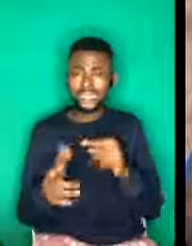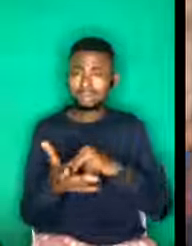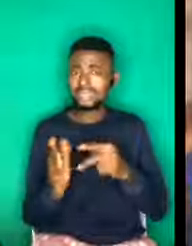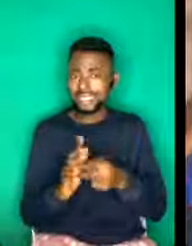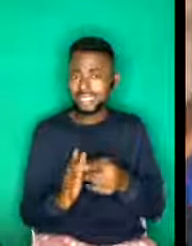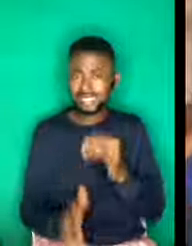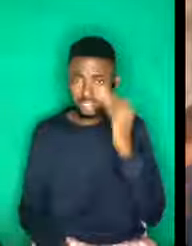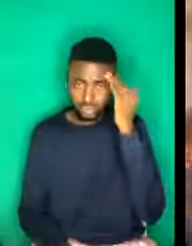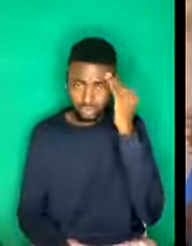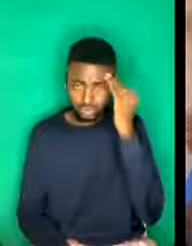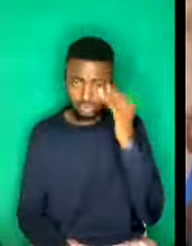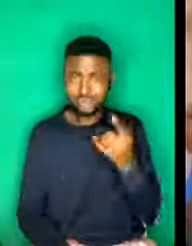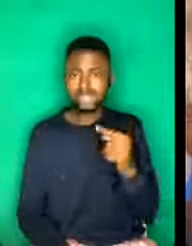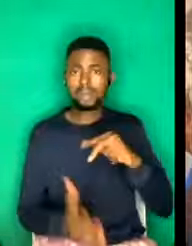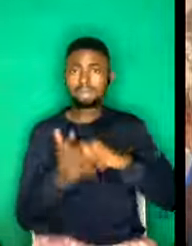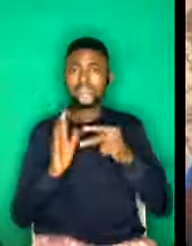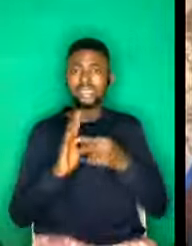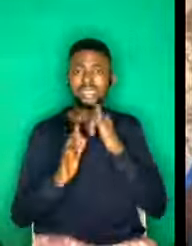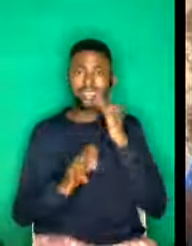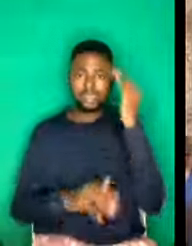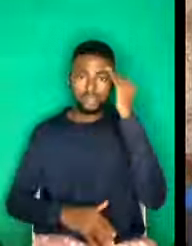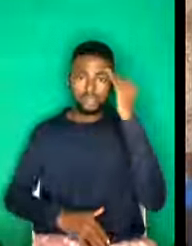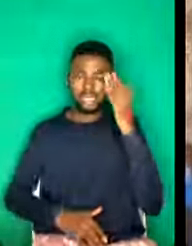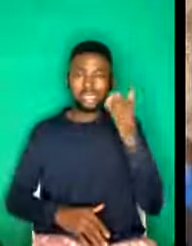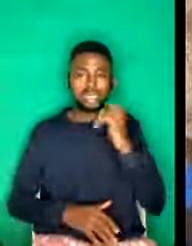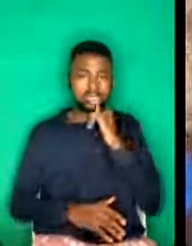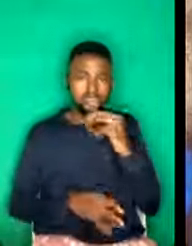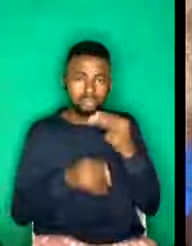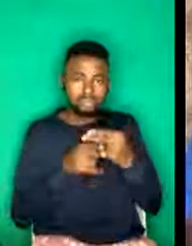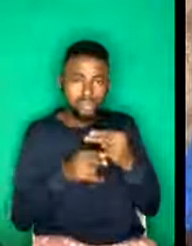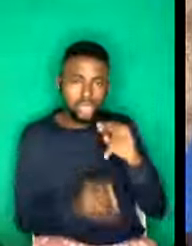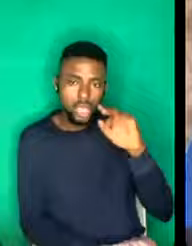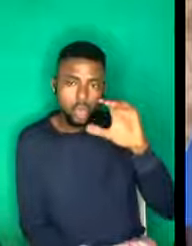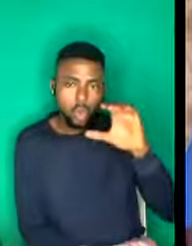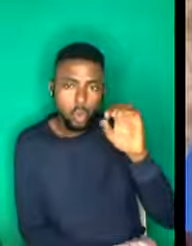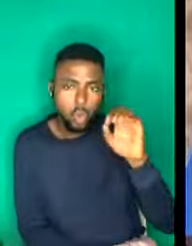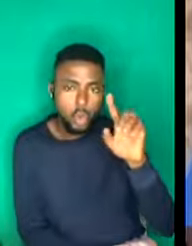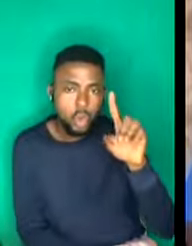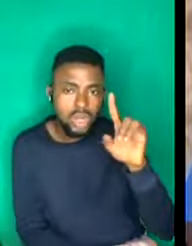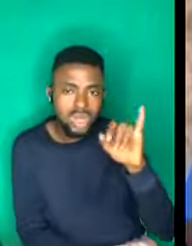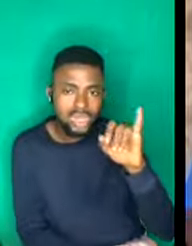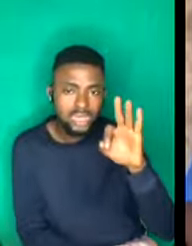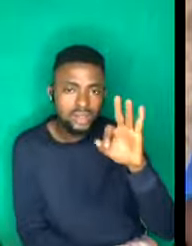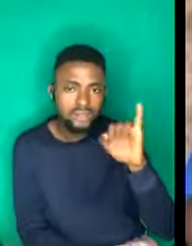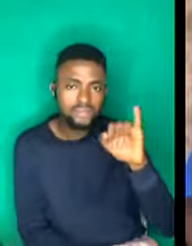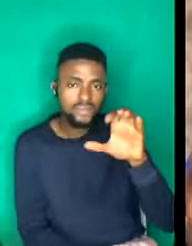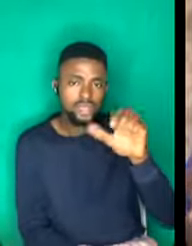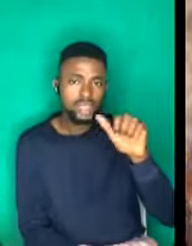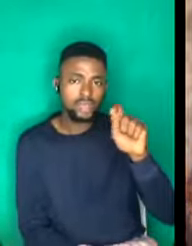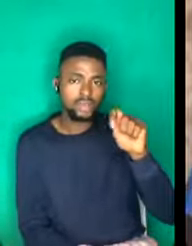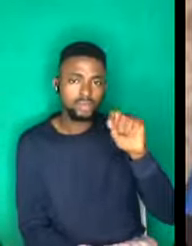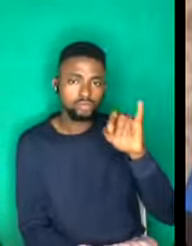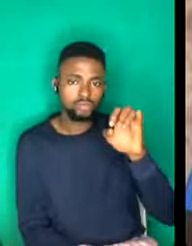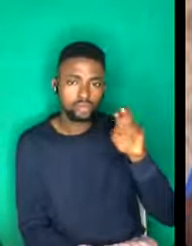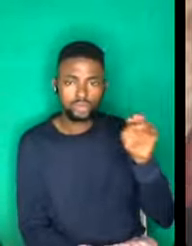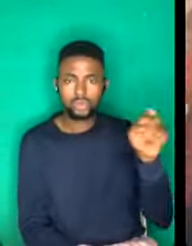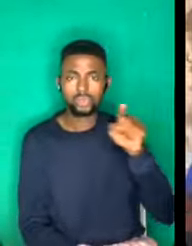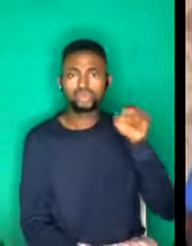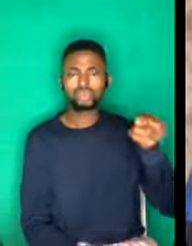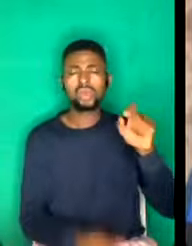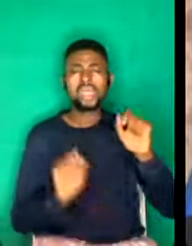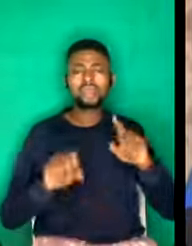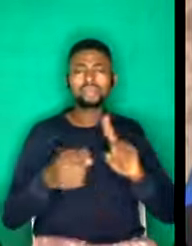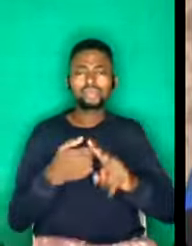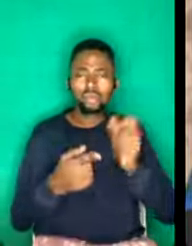The meaning is known. So there's a codification, and you're able to get understanding of every